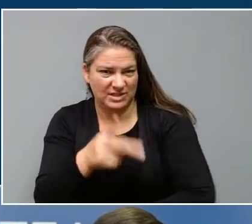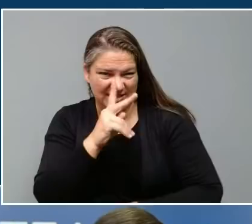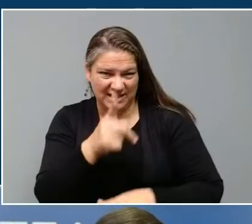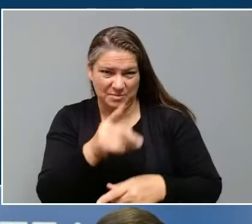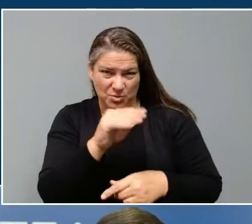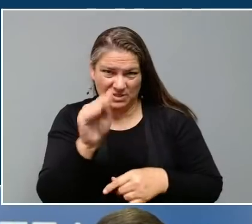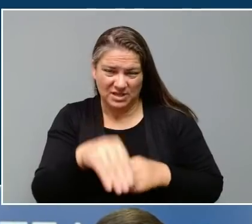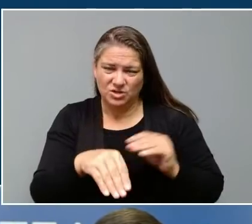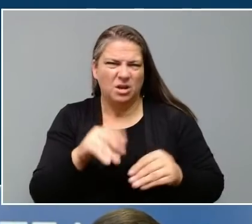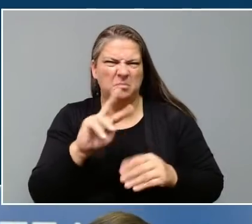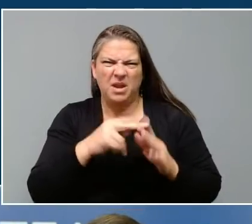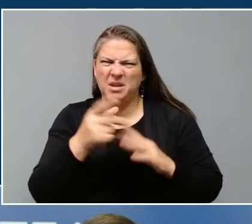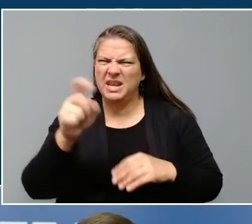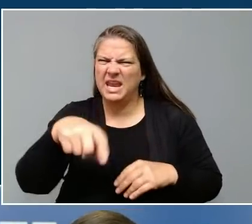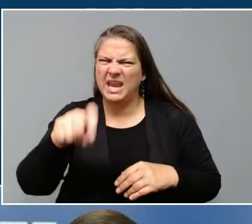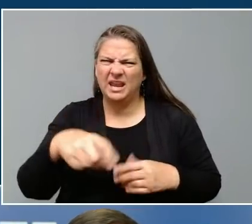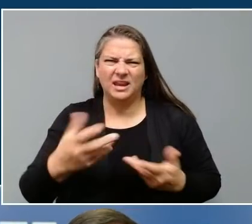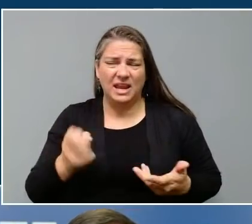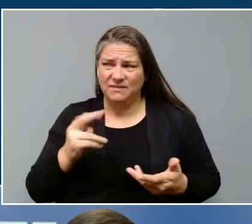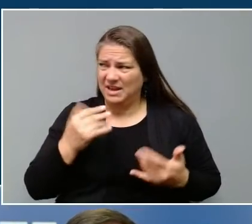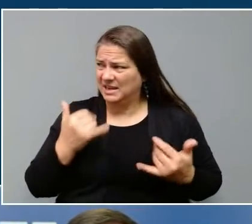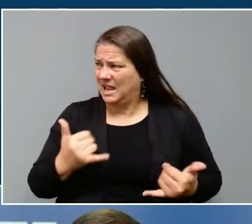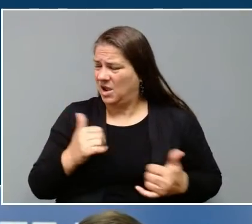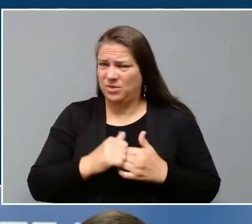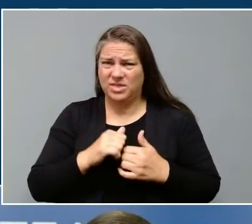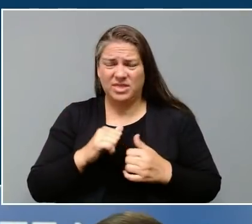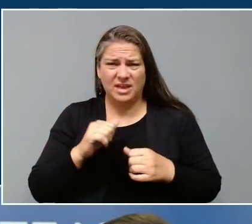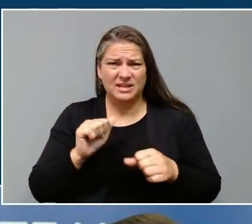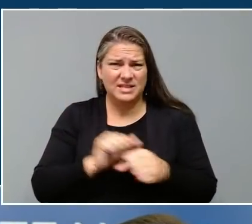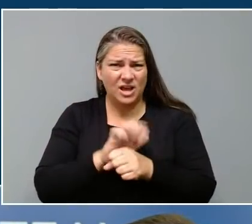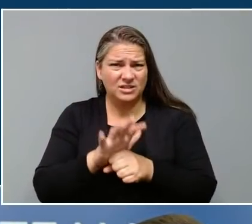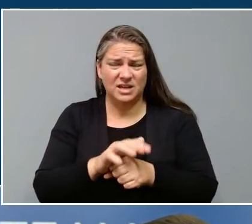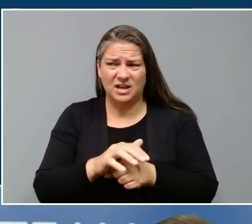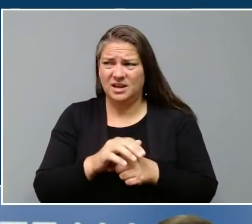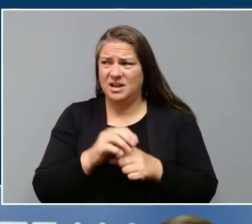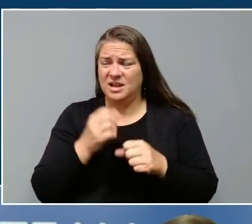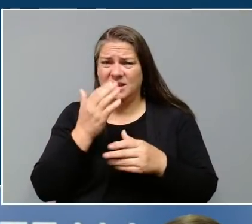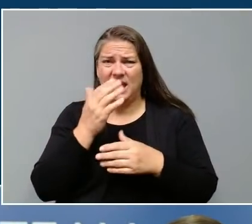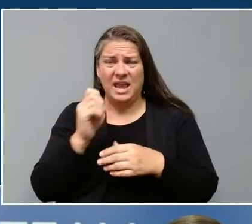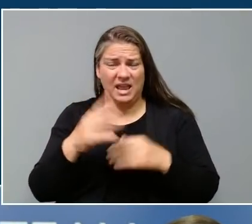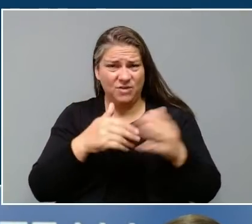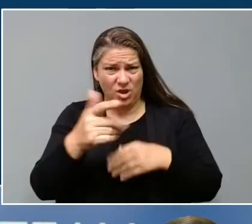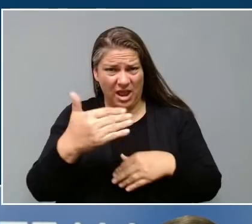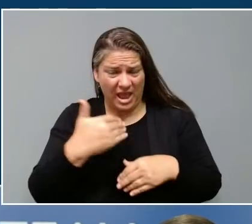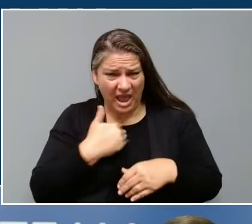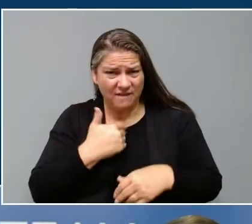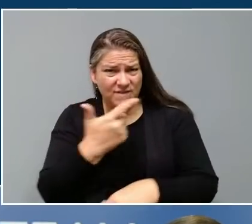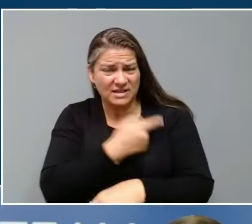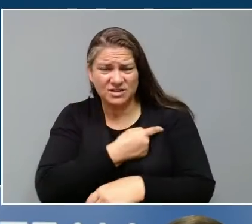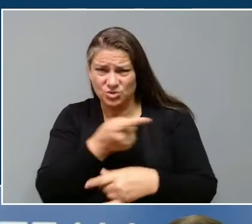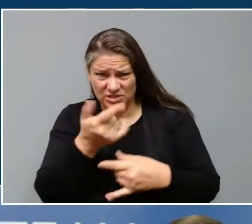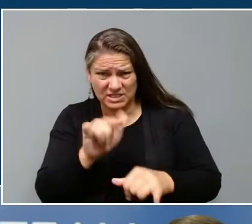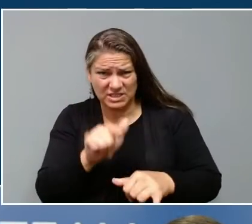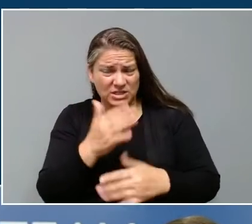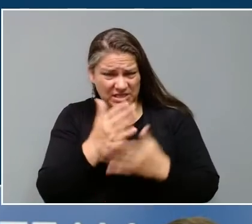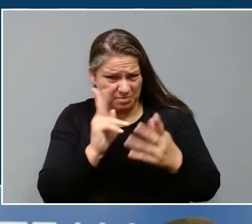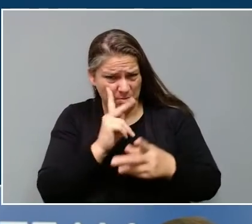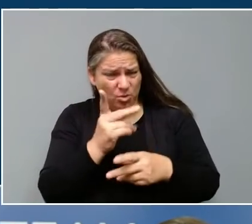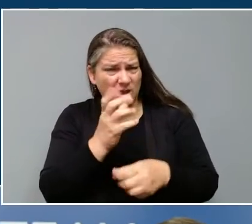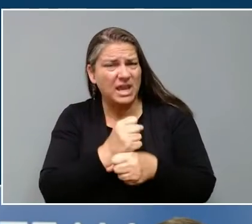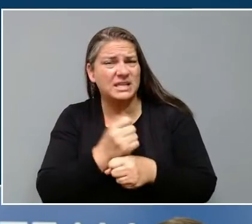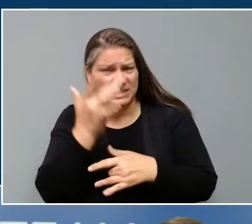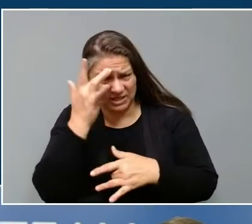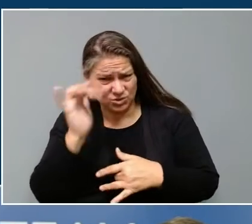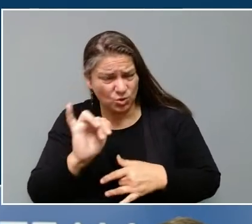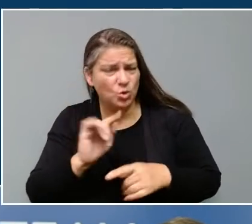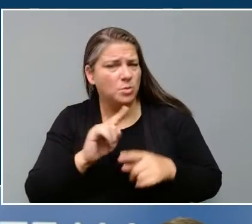today, even with the Delta variant and even with more breakthrough cases, more protection than it ever has when you compare unvaccinated individuals